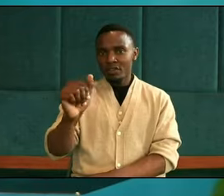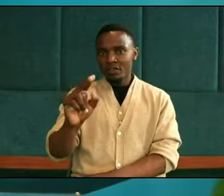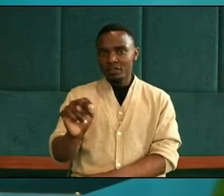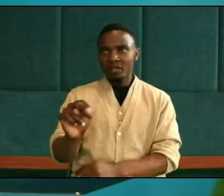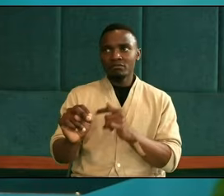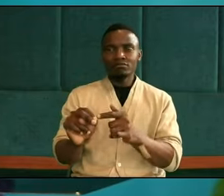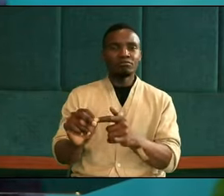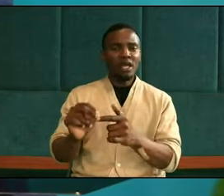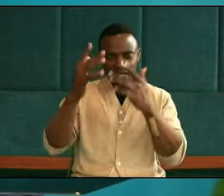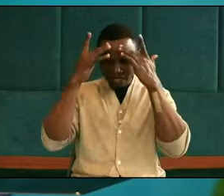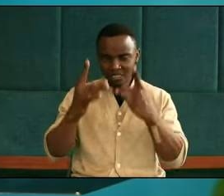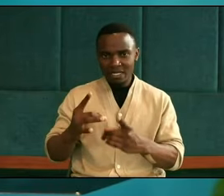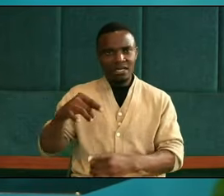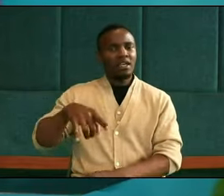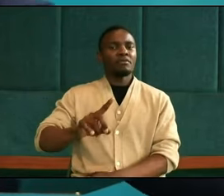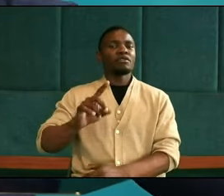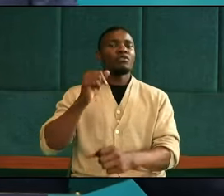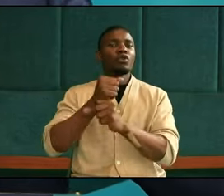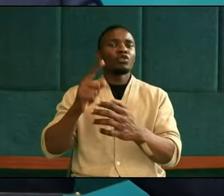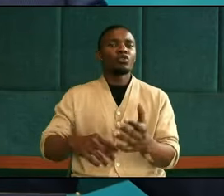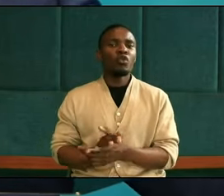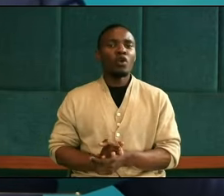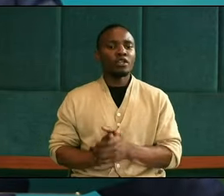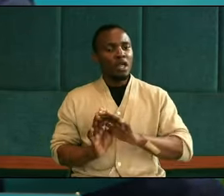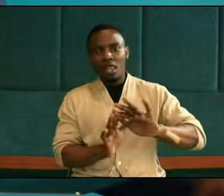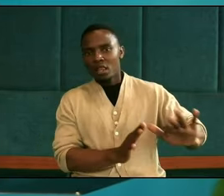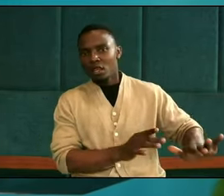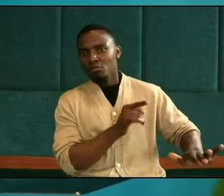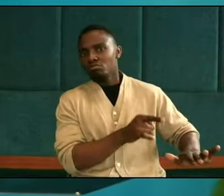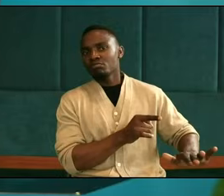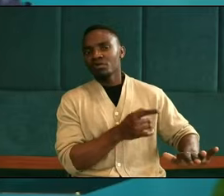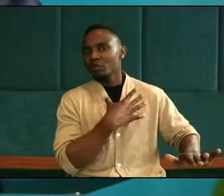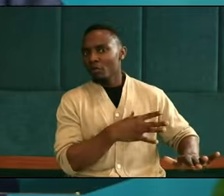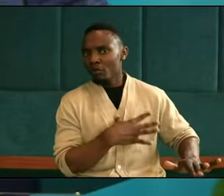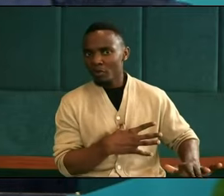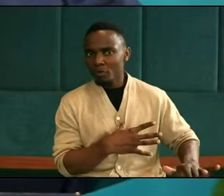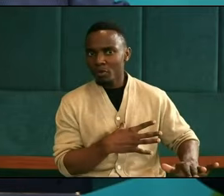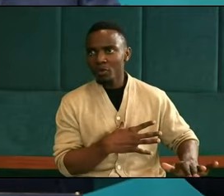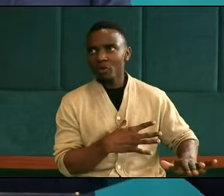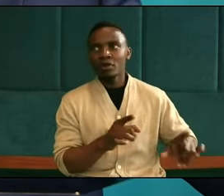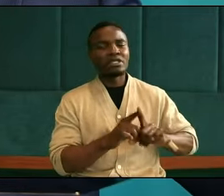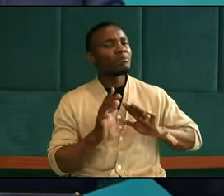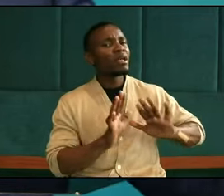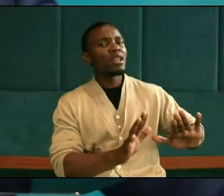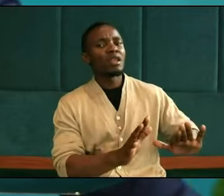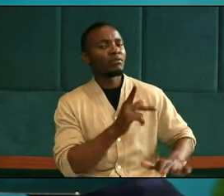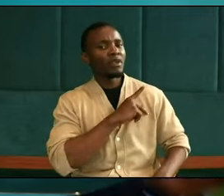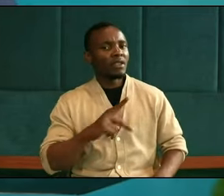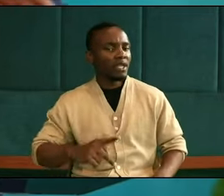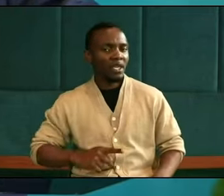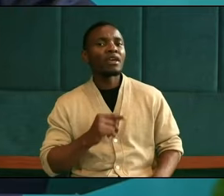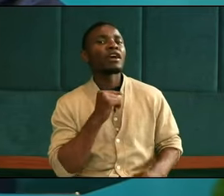has made up his mind that he's going to forget about his father's soul. He's going to forget about the priest who is not being